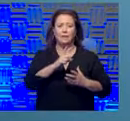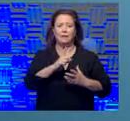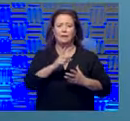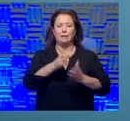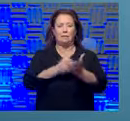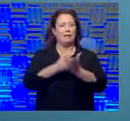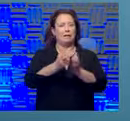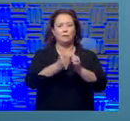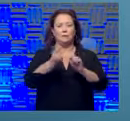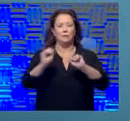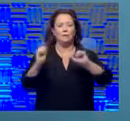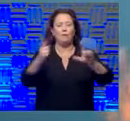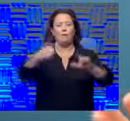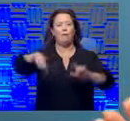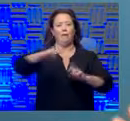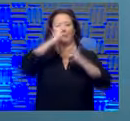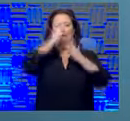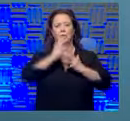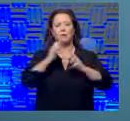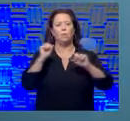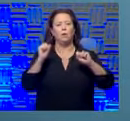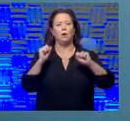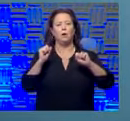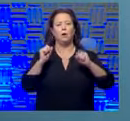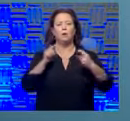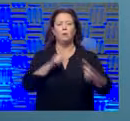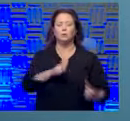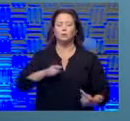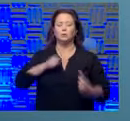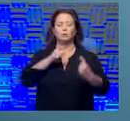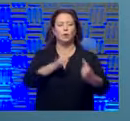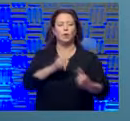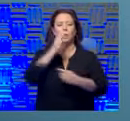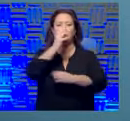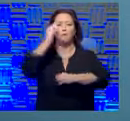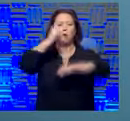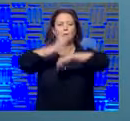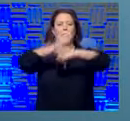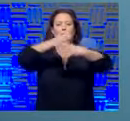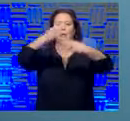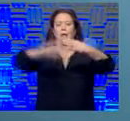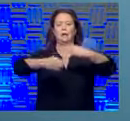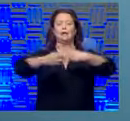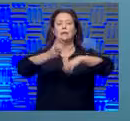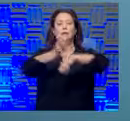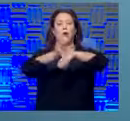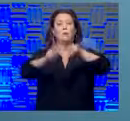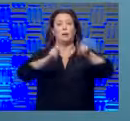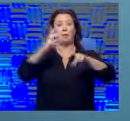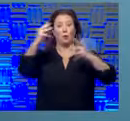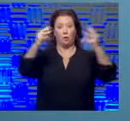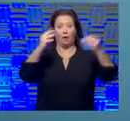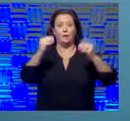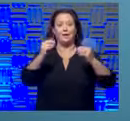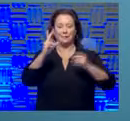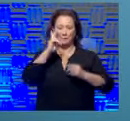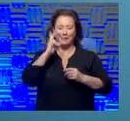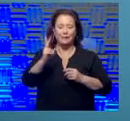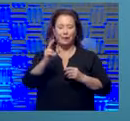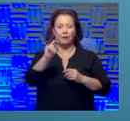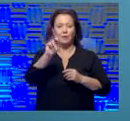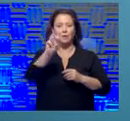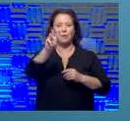frank. We always struggle. Memorial Day weekend is always difficult because people leave town, as we saw,